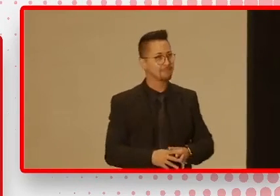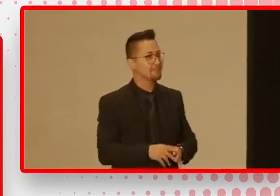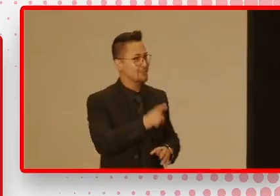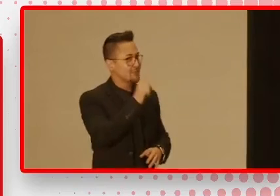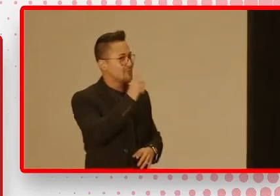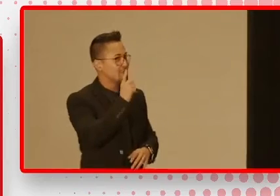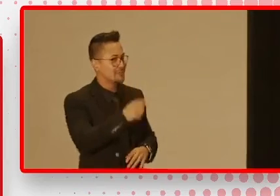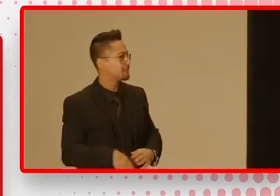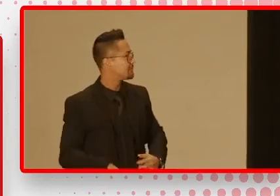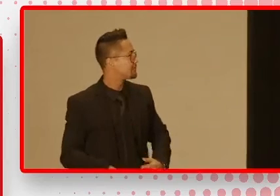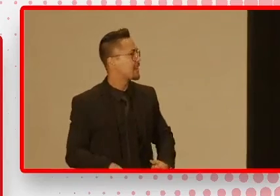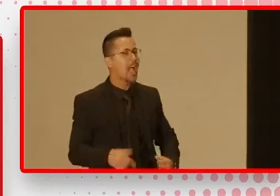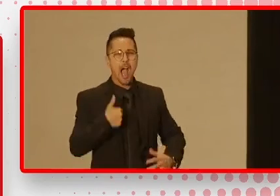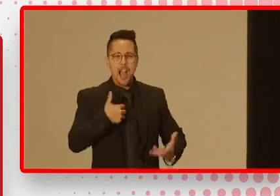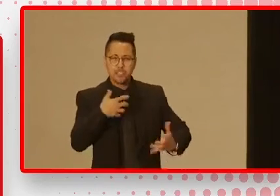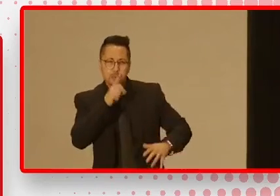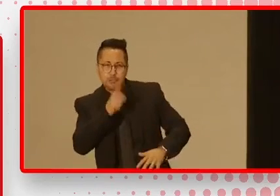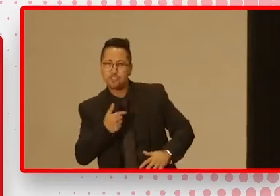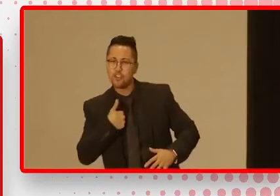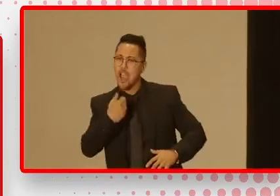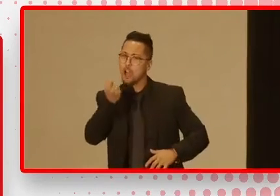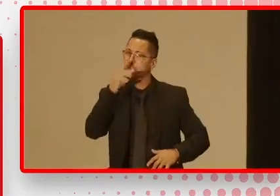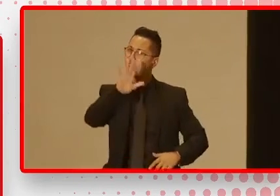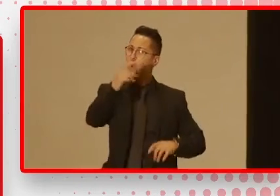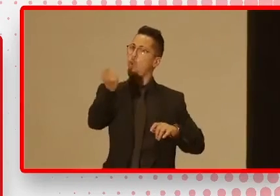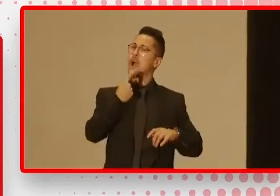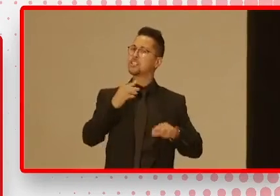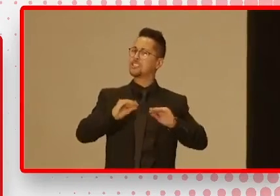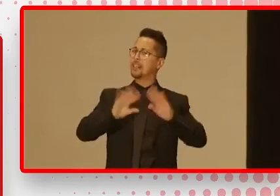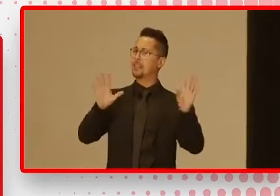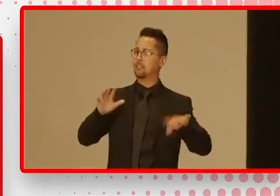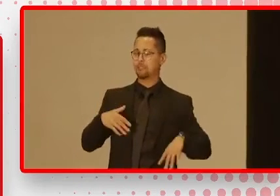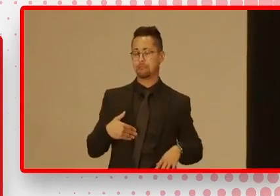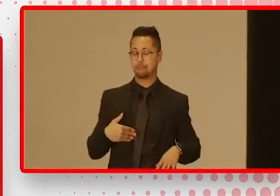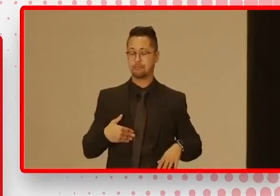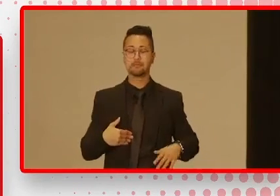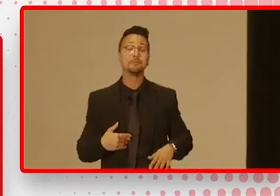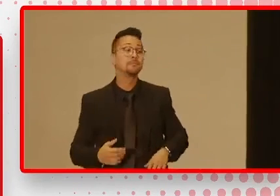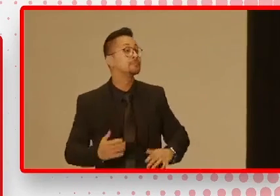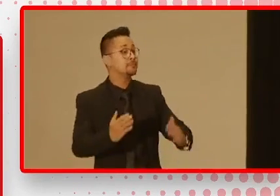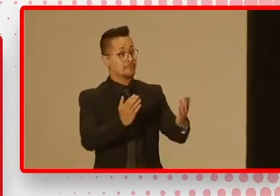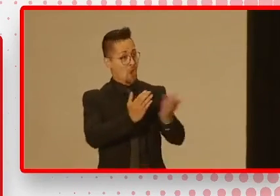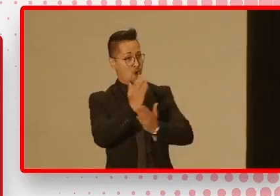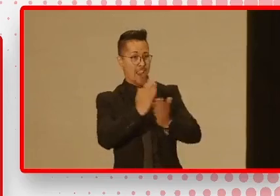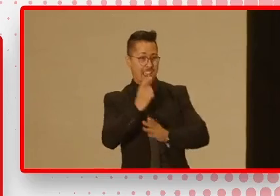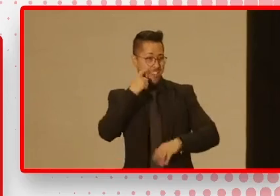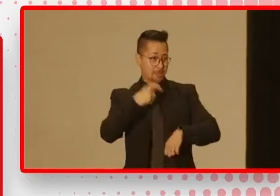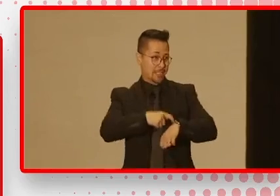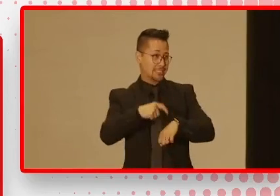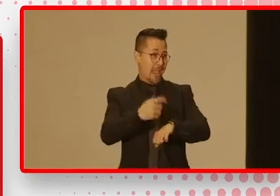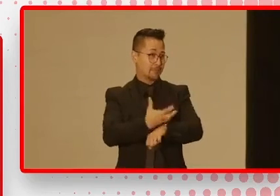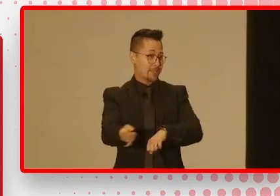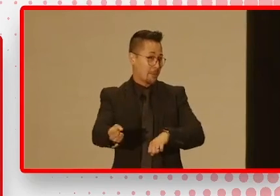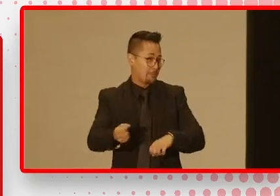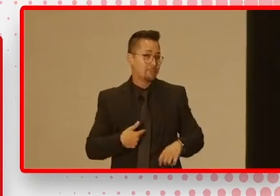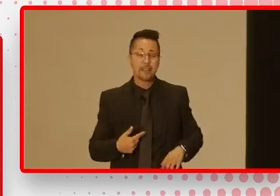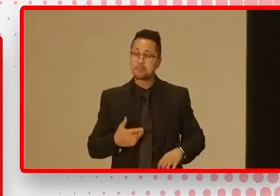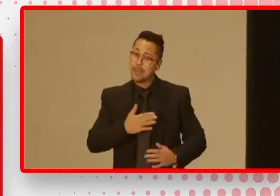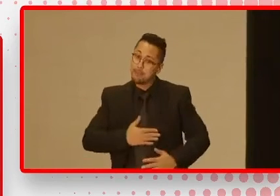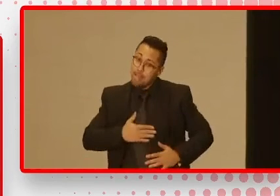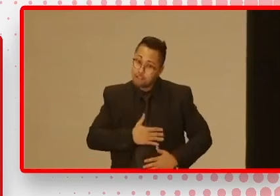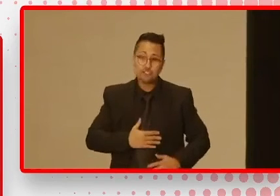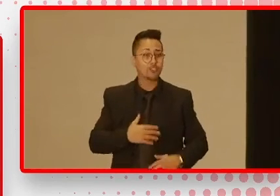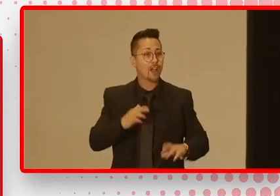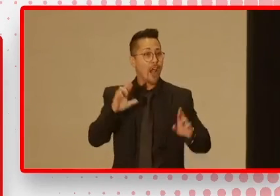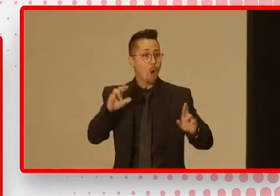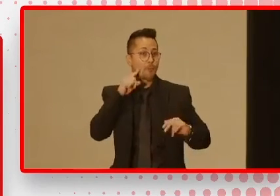I want to make sure that I understand what you're asking. So, all right, folks, I think my time is up, but it's been a pleasure, and I hope you've learned